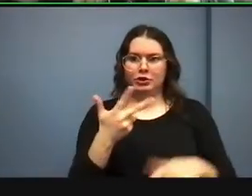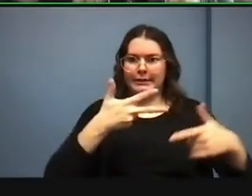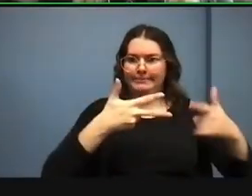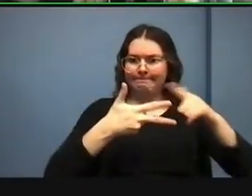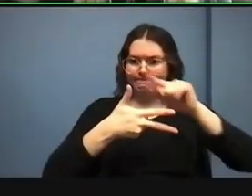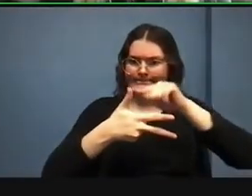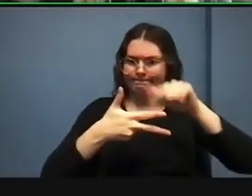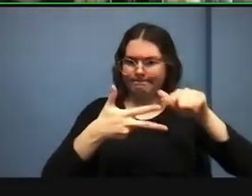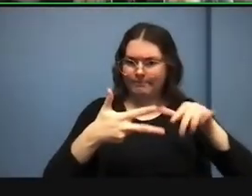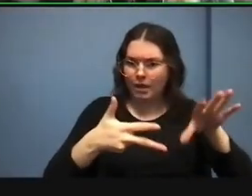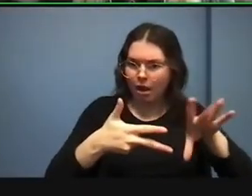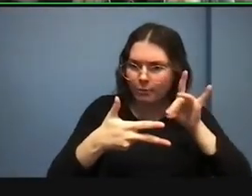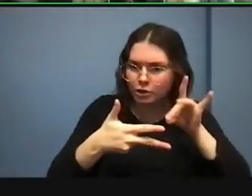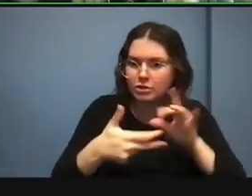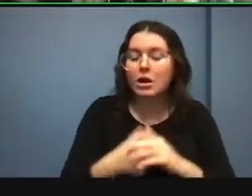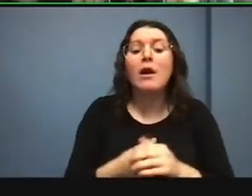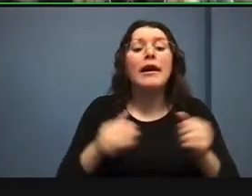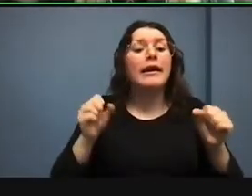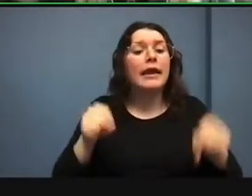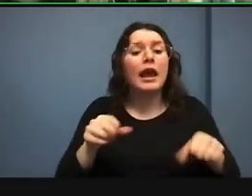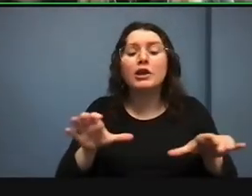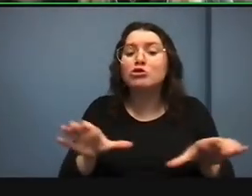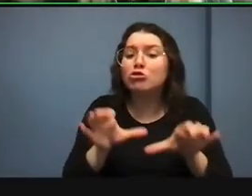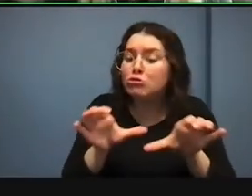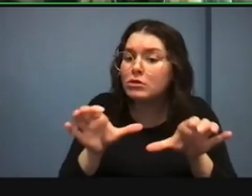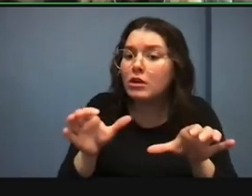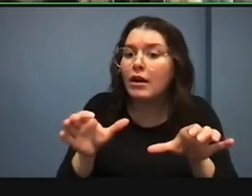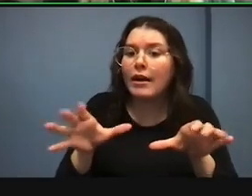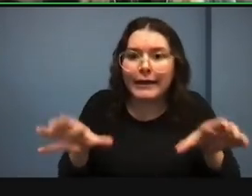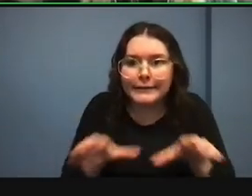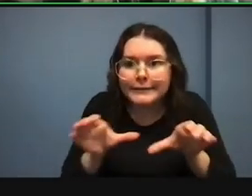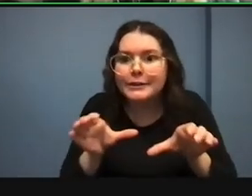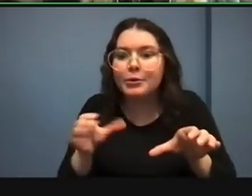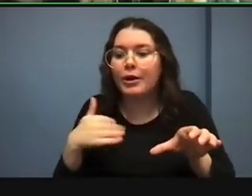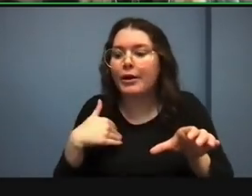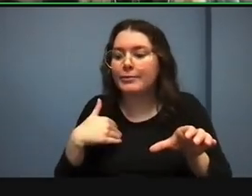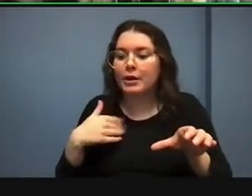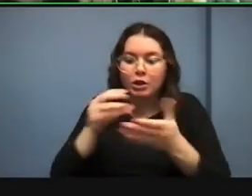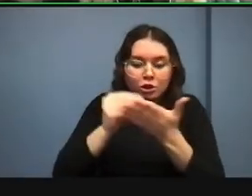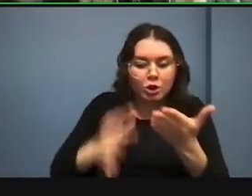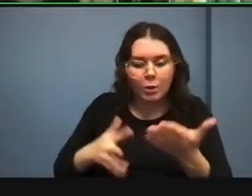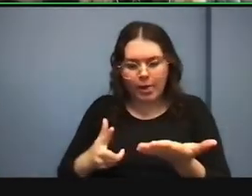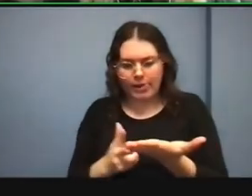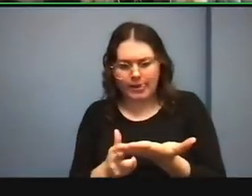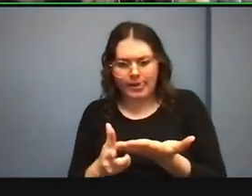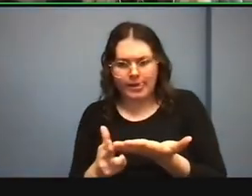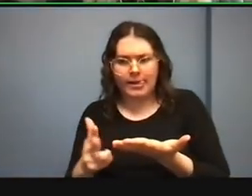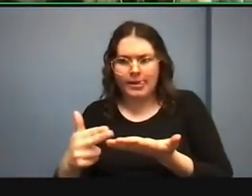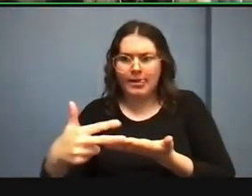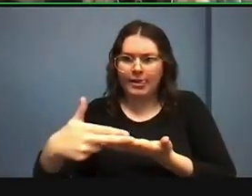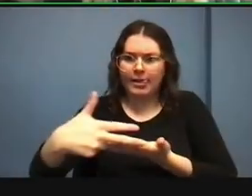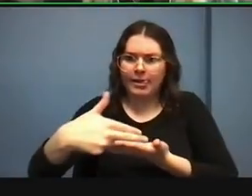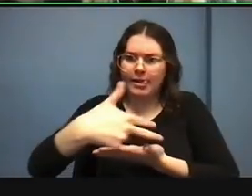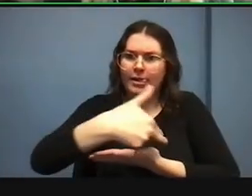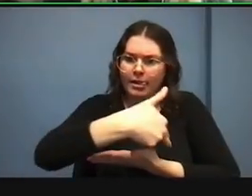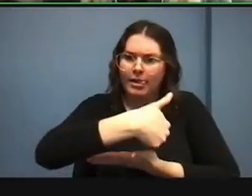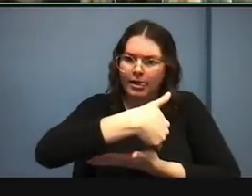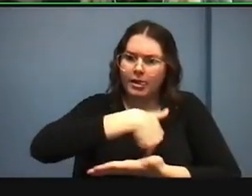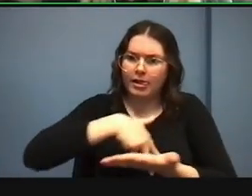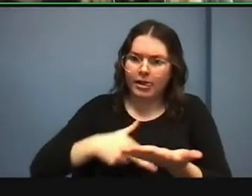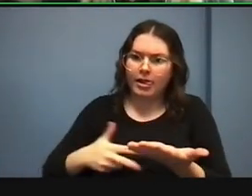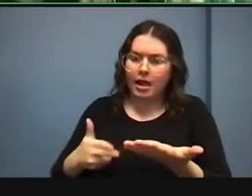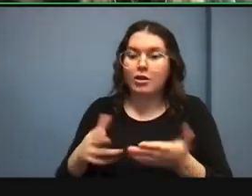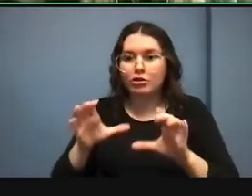we can do an activity where that student's going to cut out those fields of 3 cards